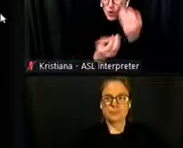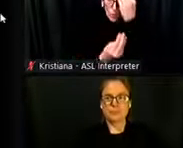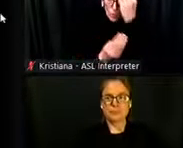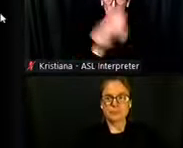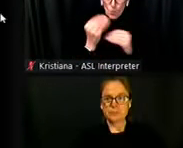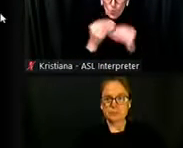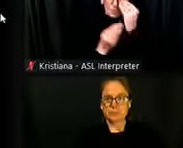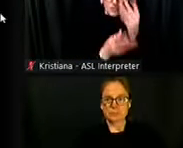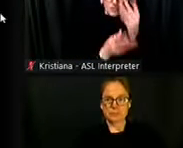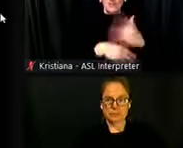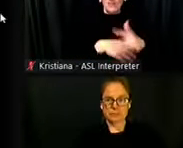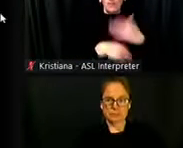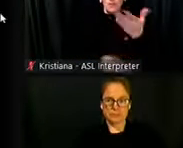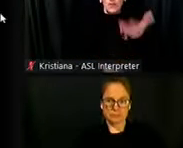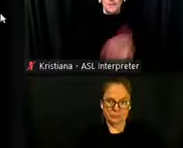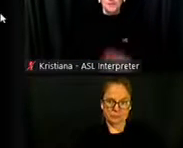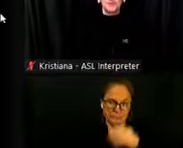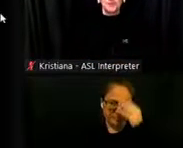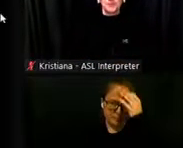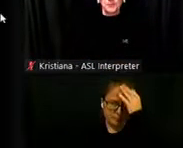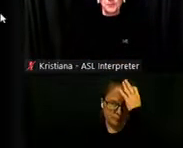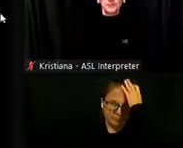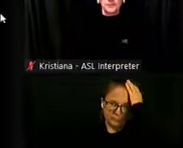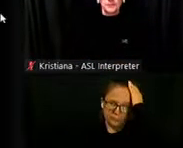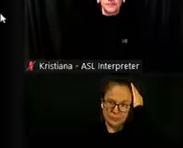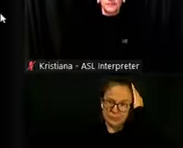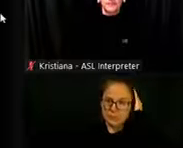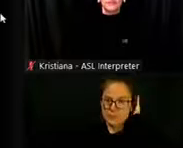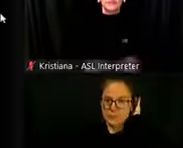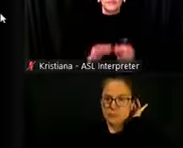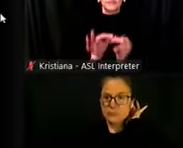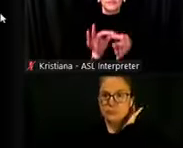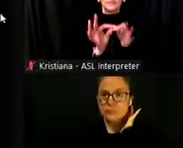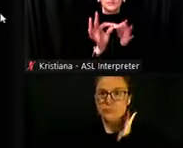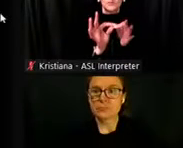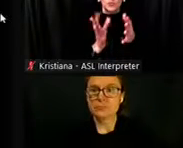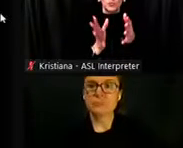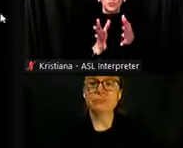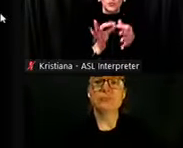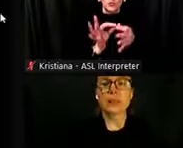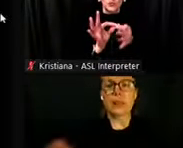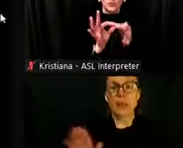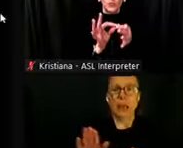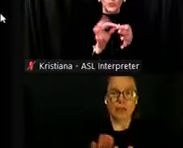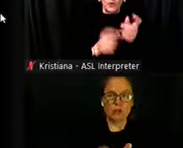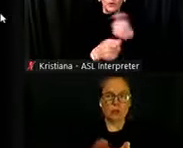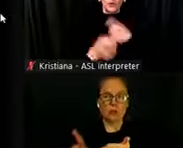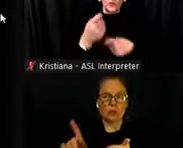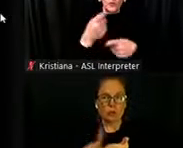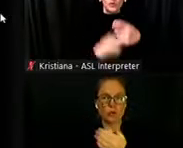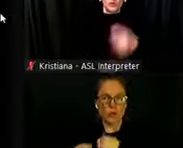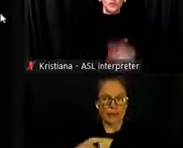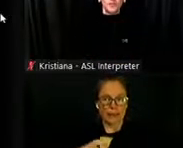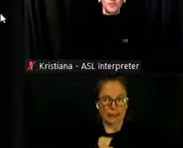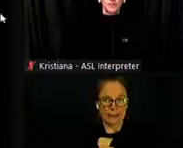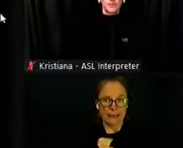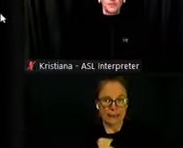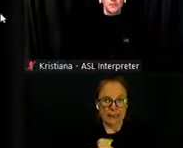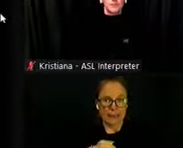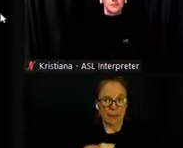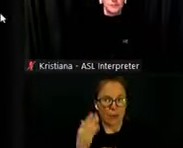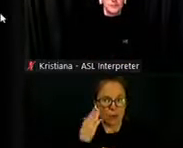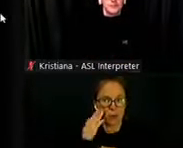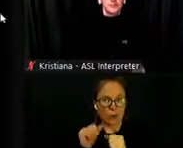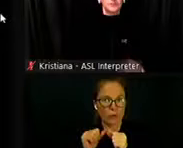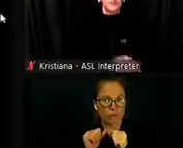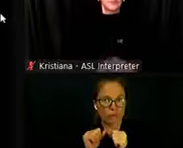story. Move on to the next slide, please. And excuse me, Jack, I just want to give a time check, just we can touch base. I know you've only gone through